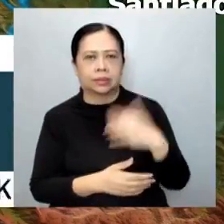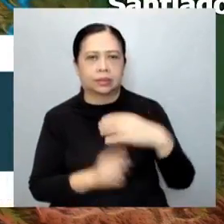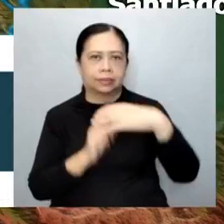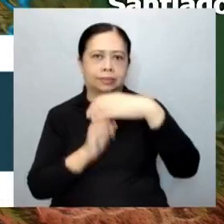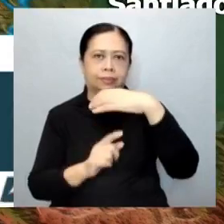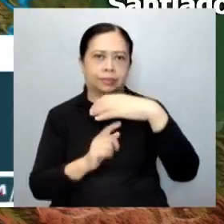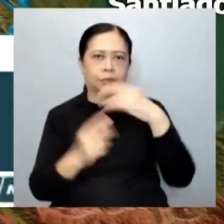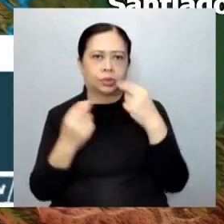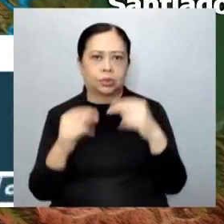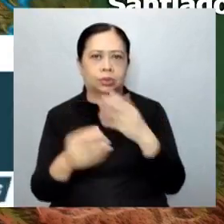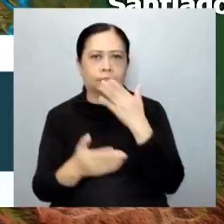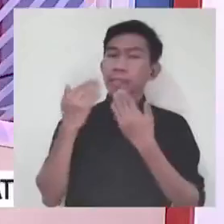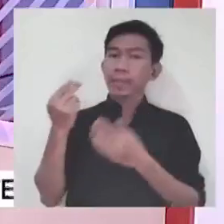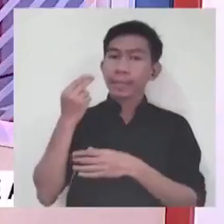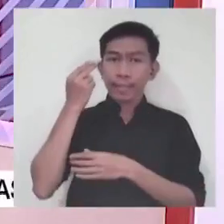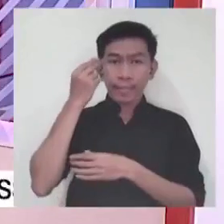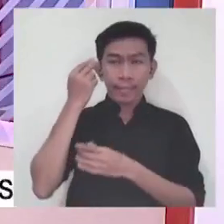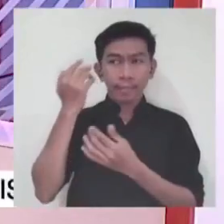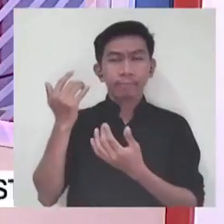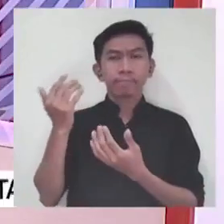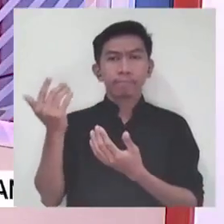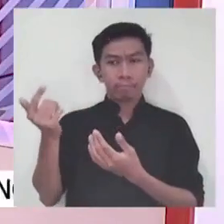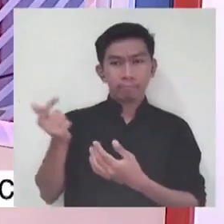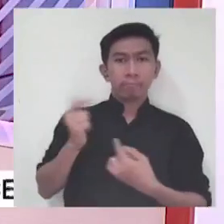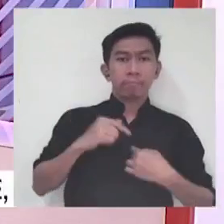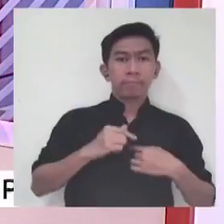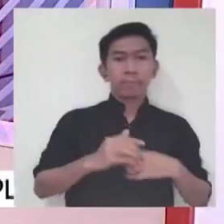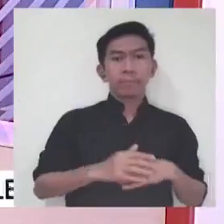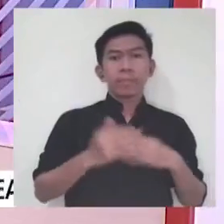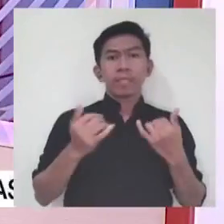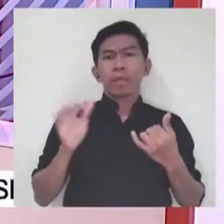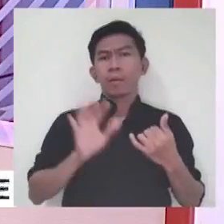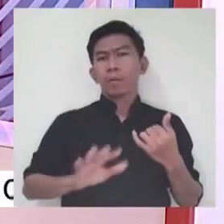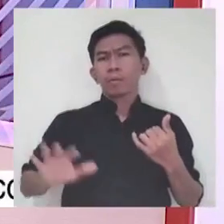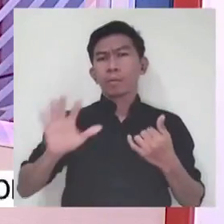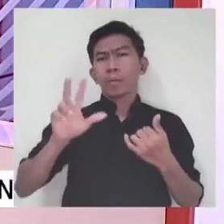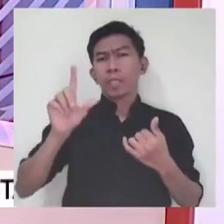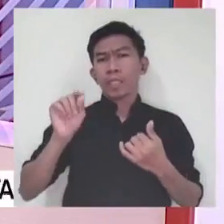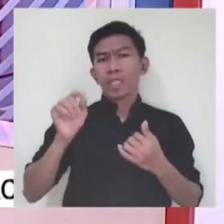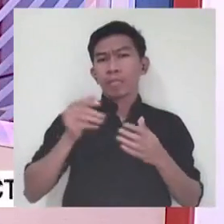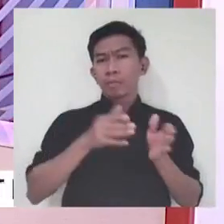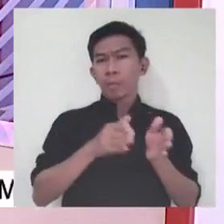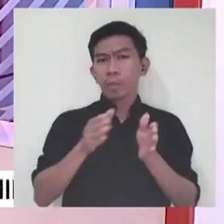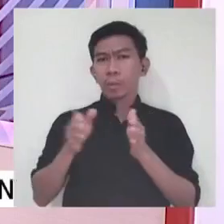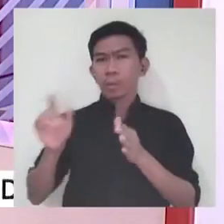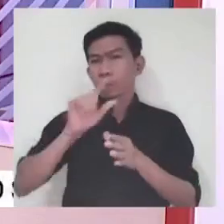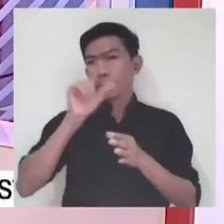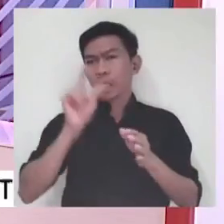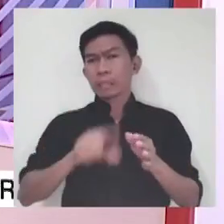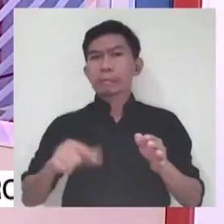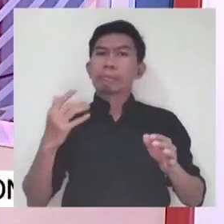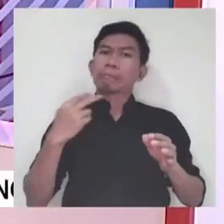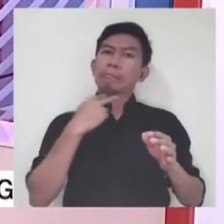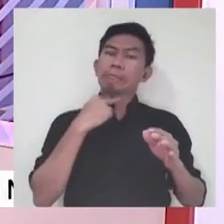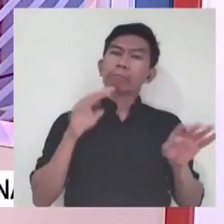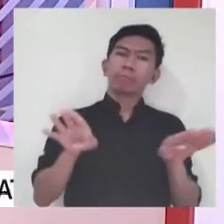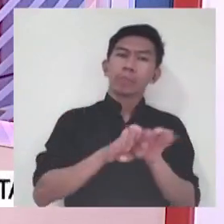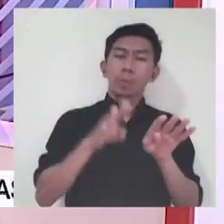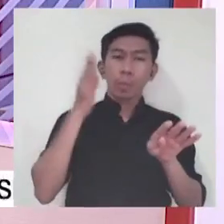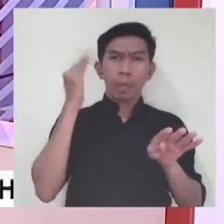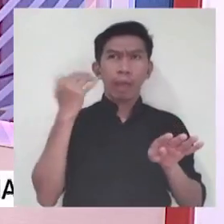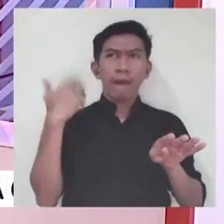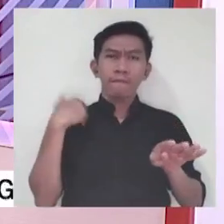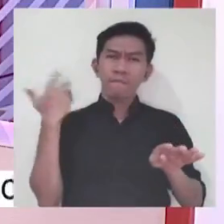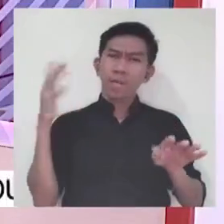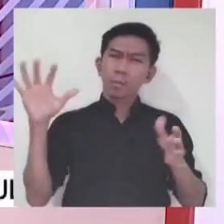Thanks a lot, Randy, and take care. Over 20 road sections in Luzon remain impassable after sustaining damage due to